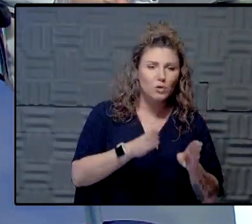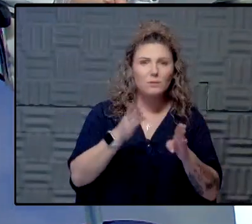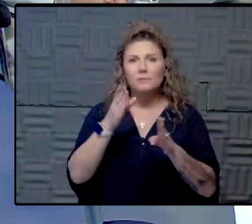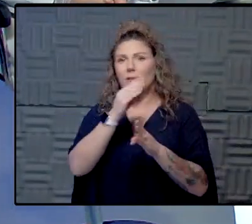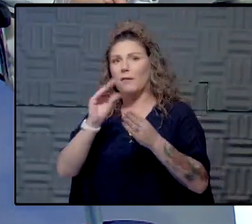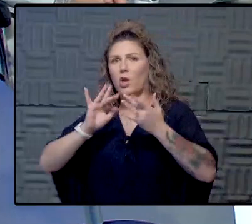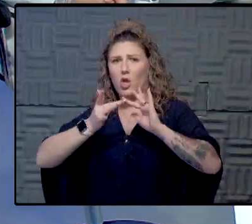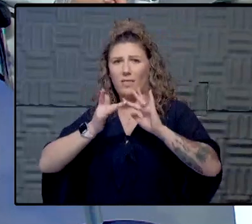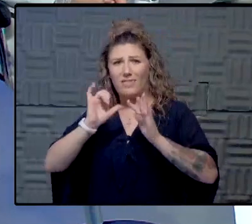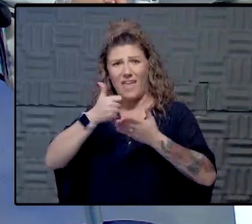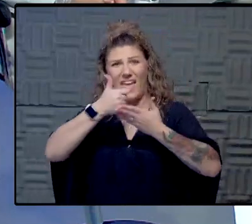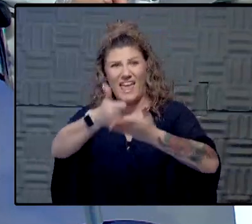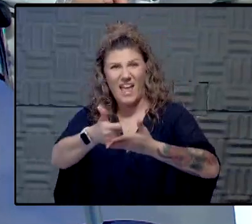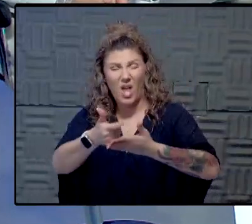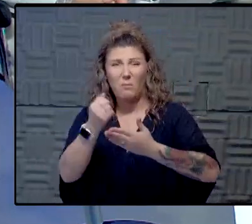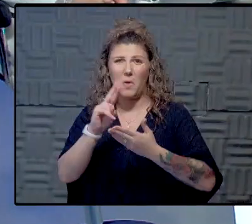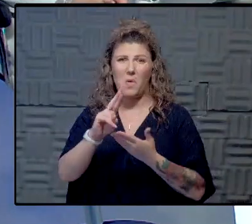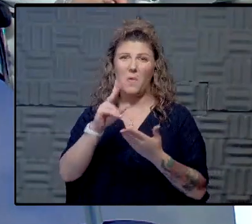hurting?